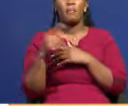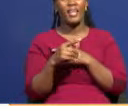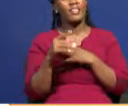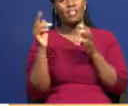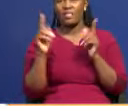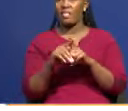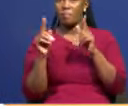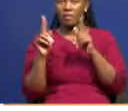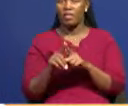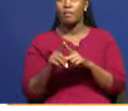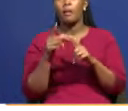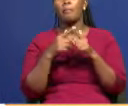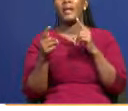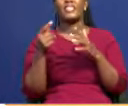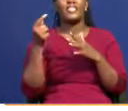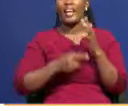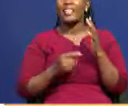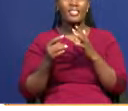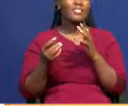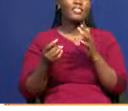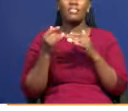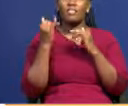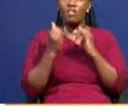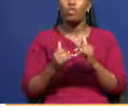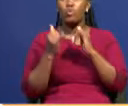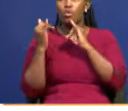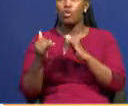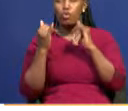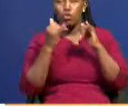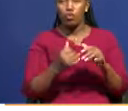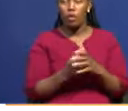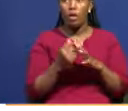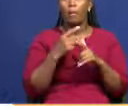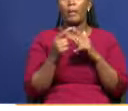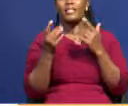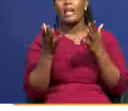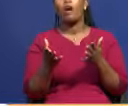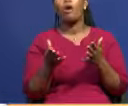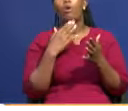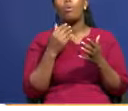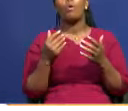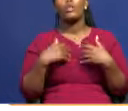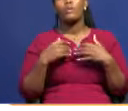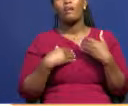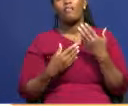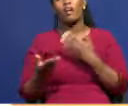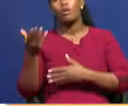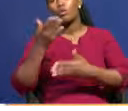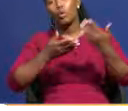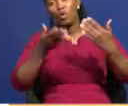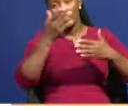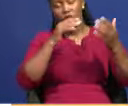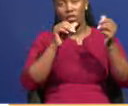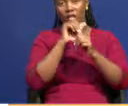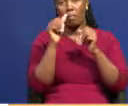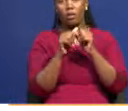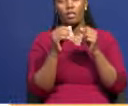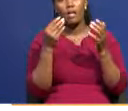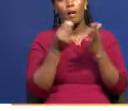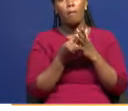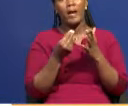up. Mm-hmm. But still, we have to have a conversation mm-hmm. on, one, the wage bill. Mm-hmm. Salaries, for example. Mm-hmm.